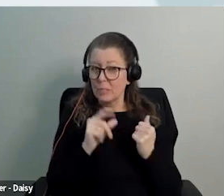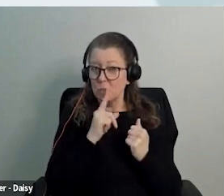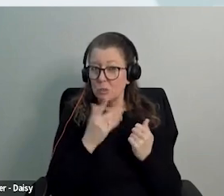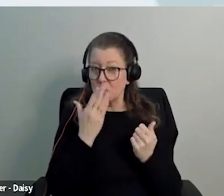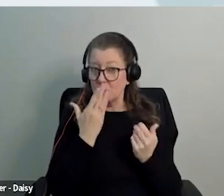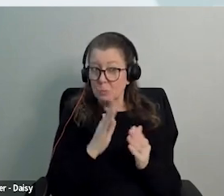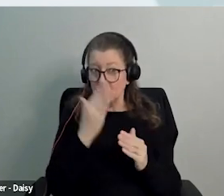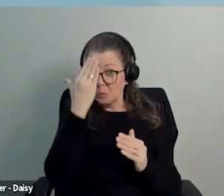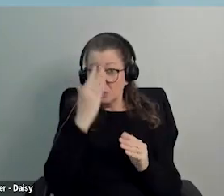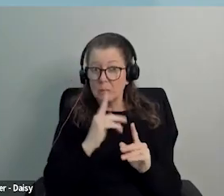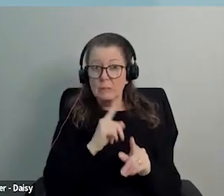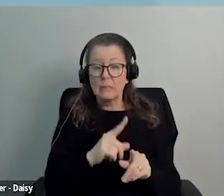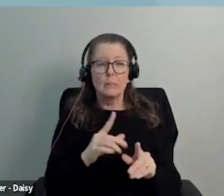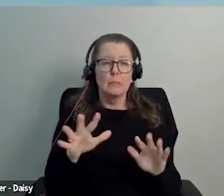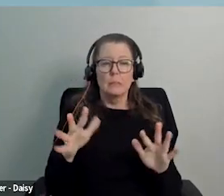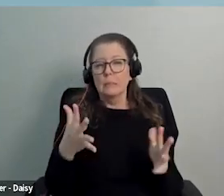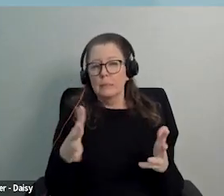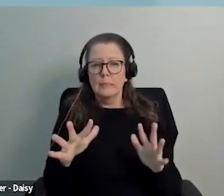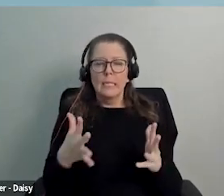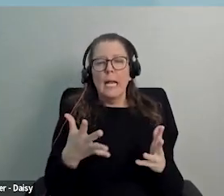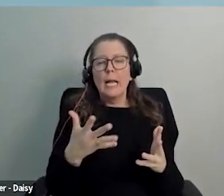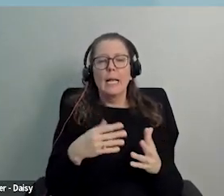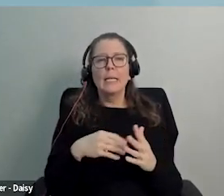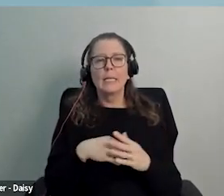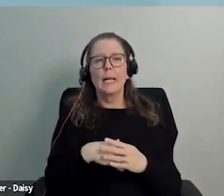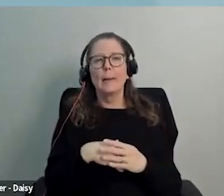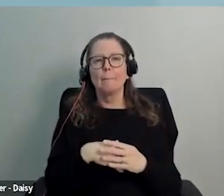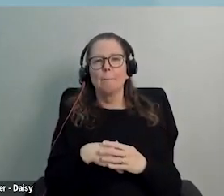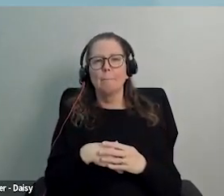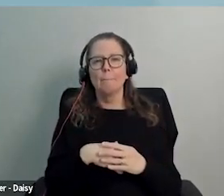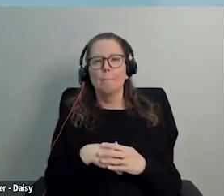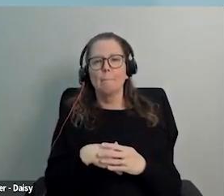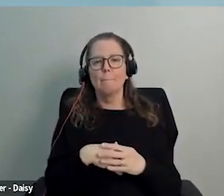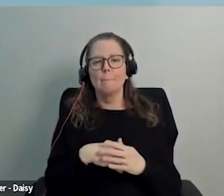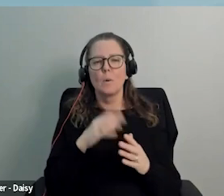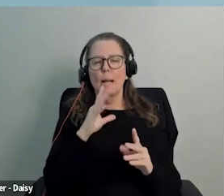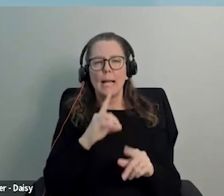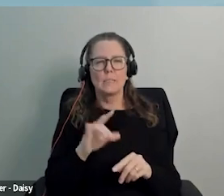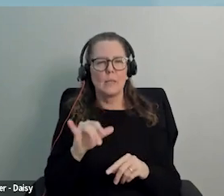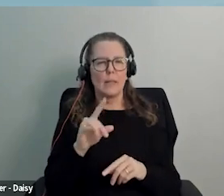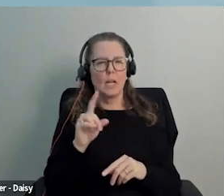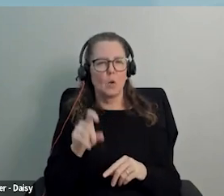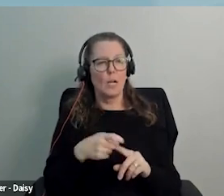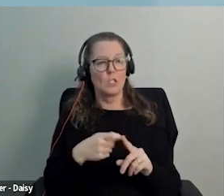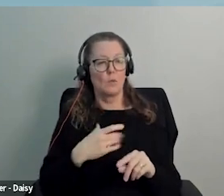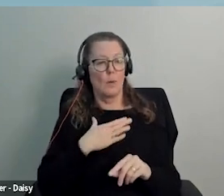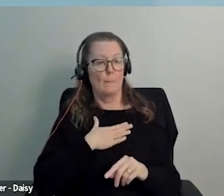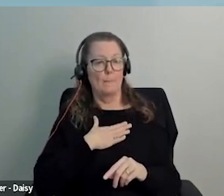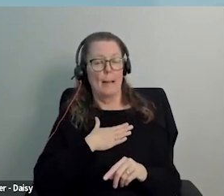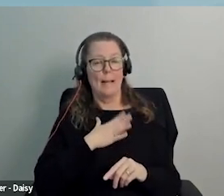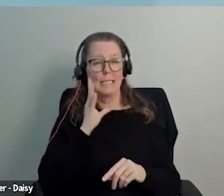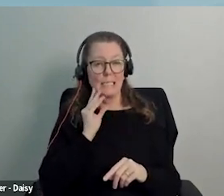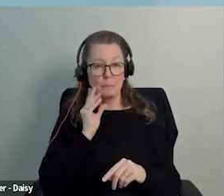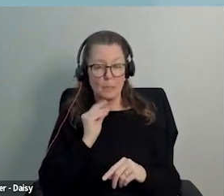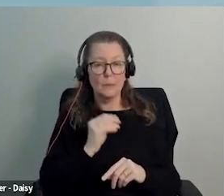that. Kind of. So, and I'm going to answer this question based off of my